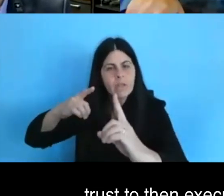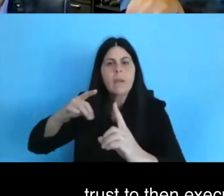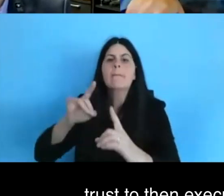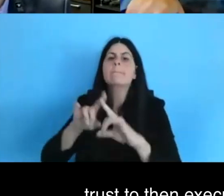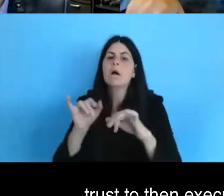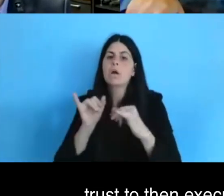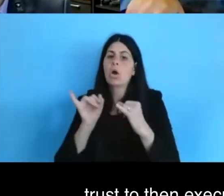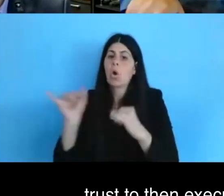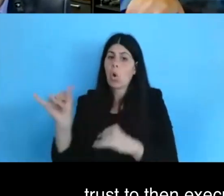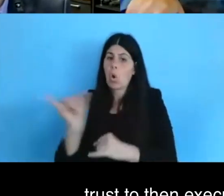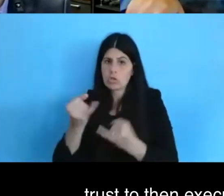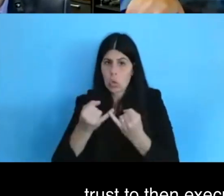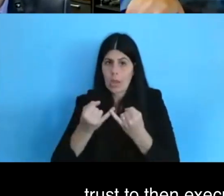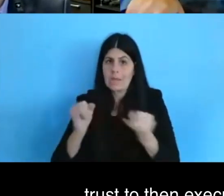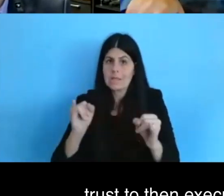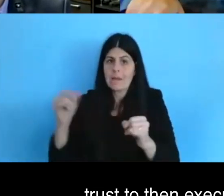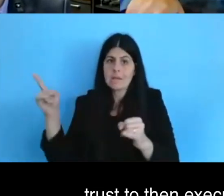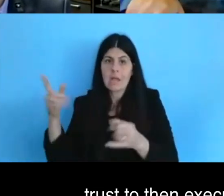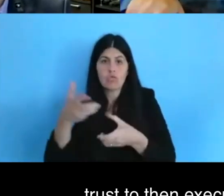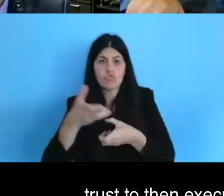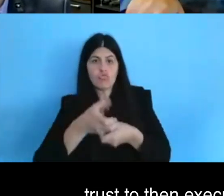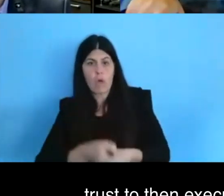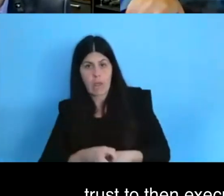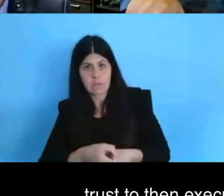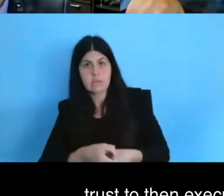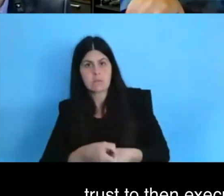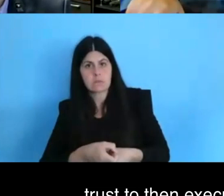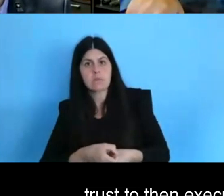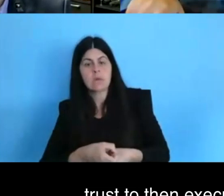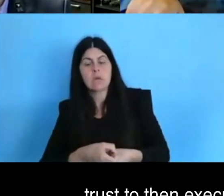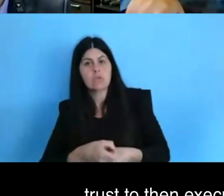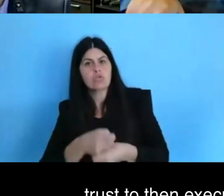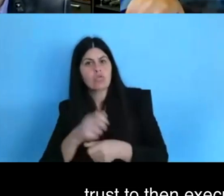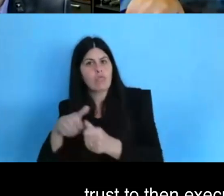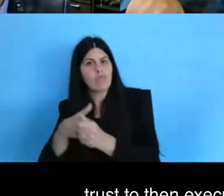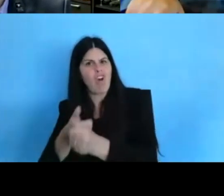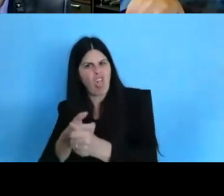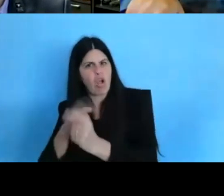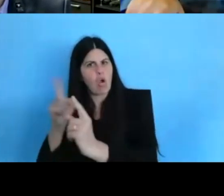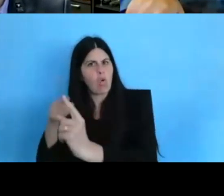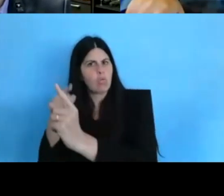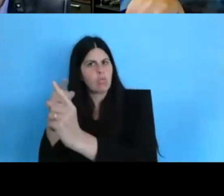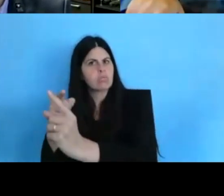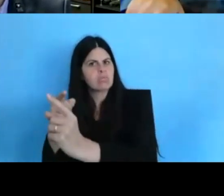execute on that mission and direction. And I think that's really important.